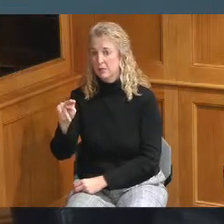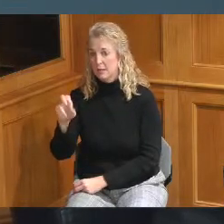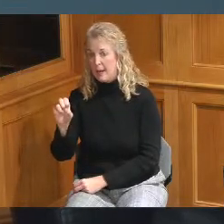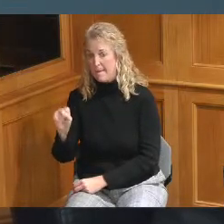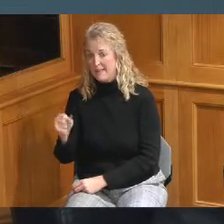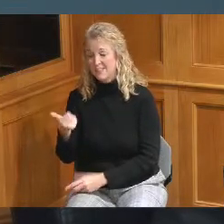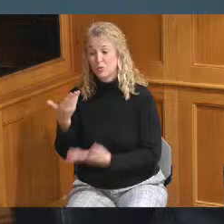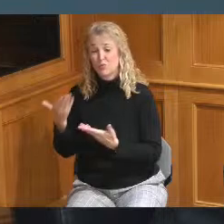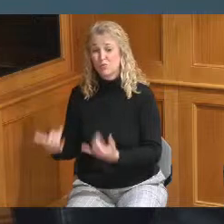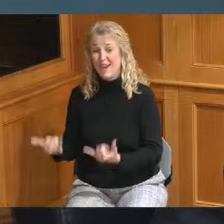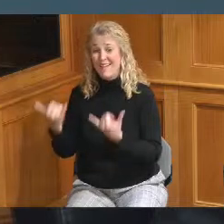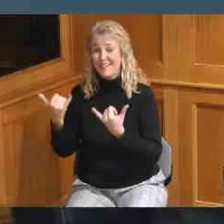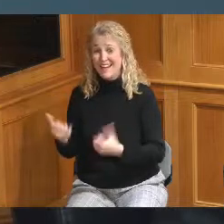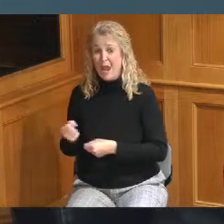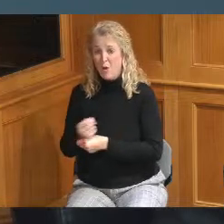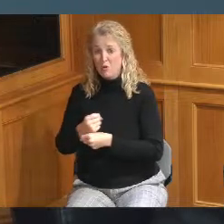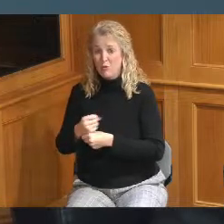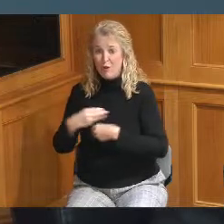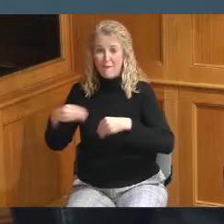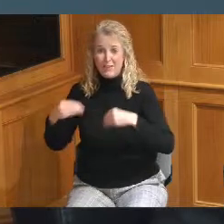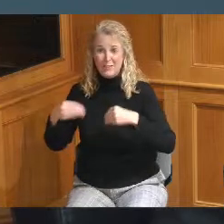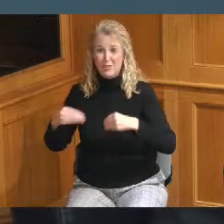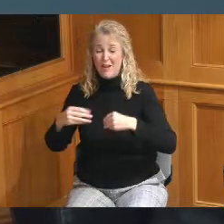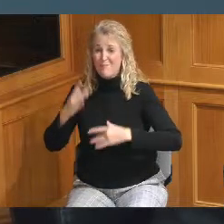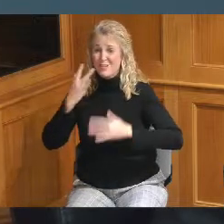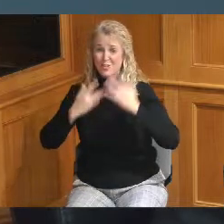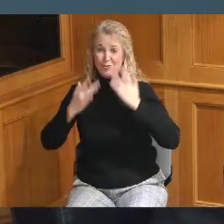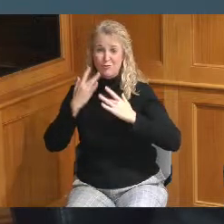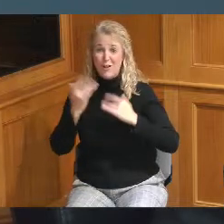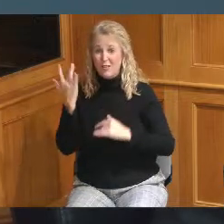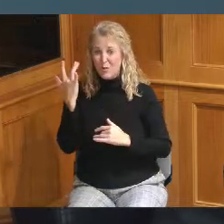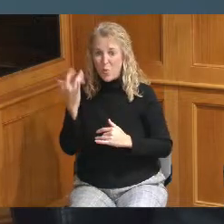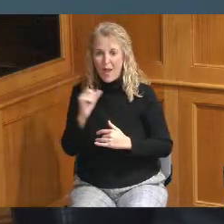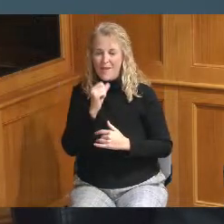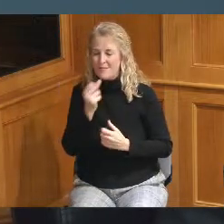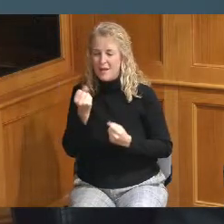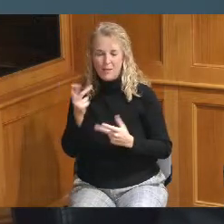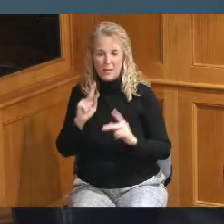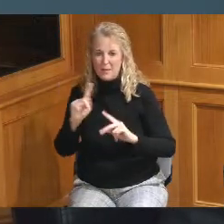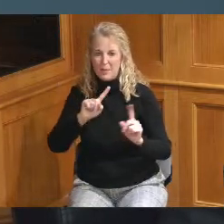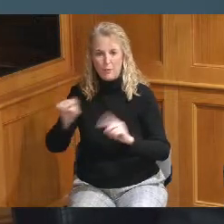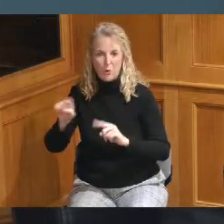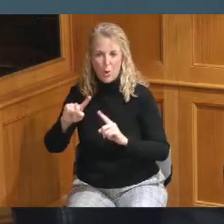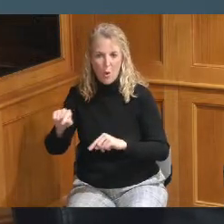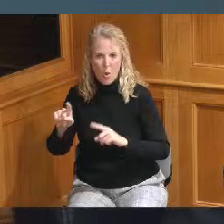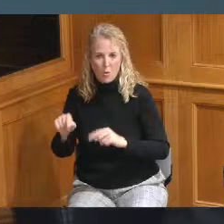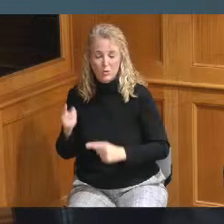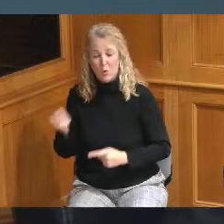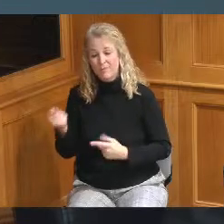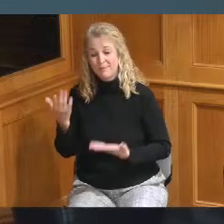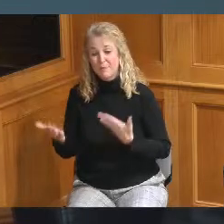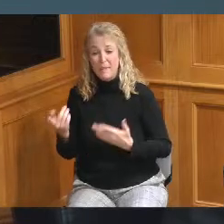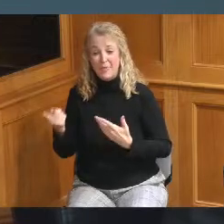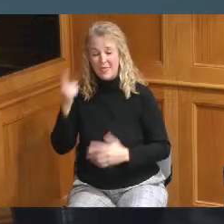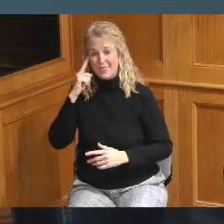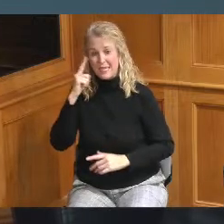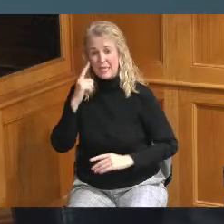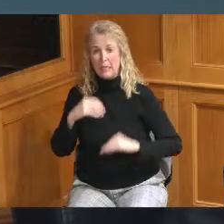who's having difficulty staying there, not a lot of traffic going through, but they're looking at some creative ways